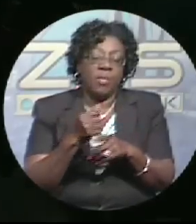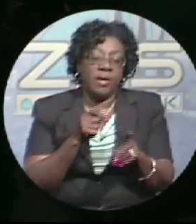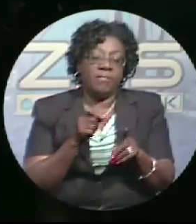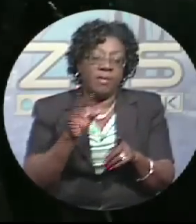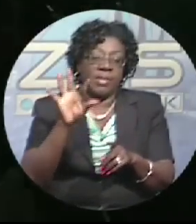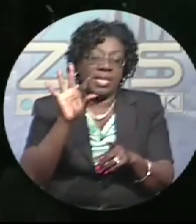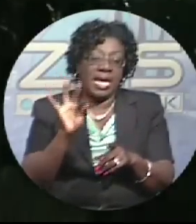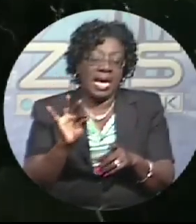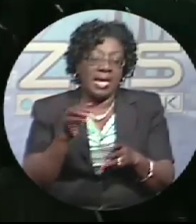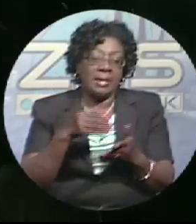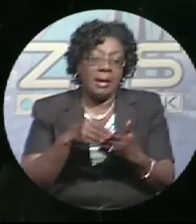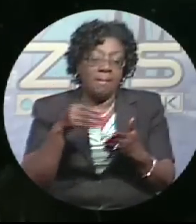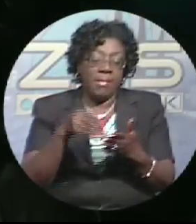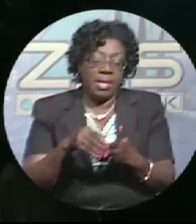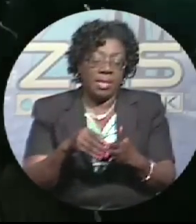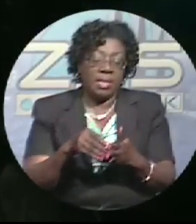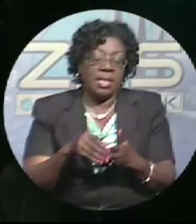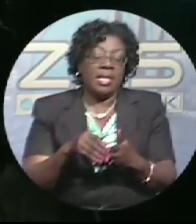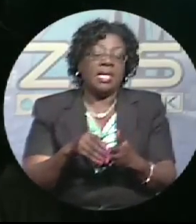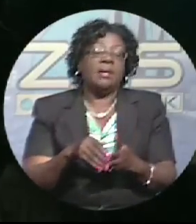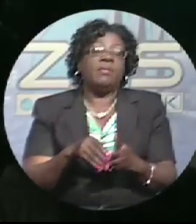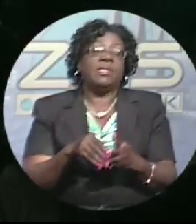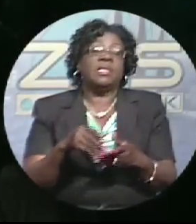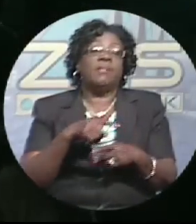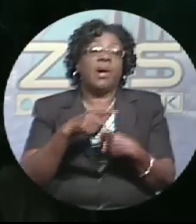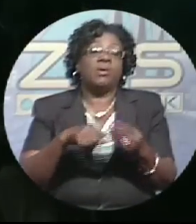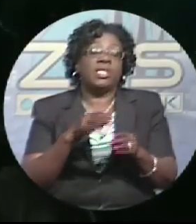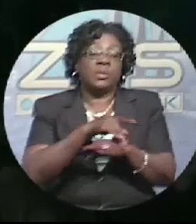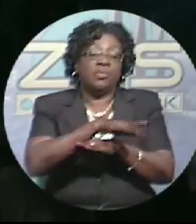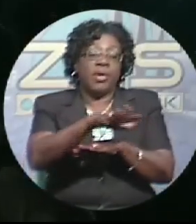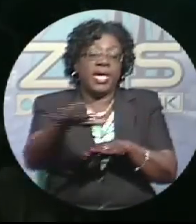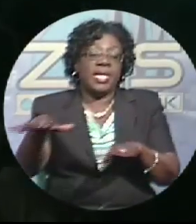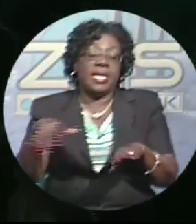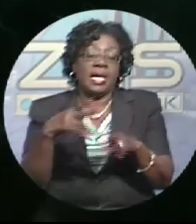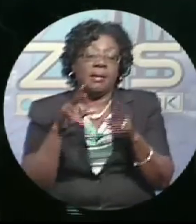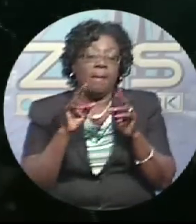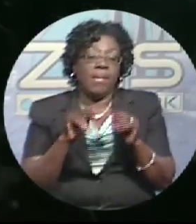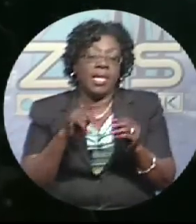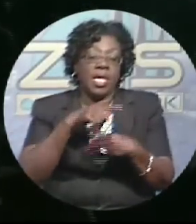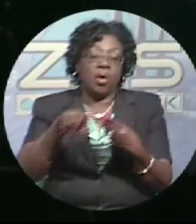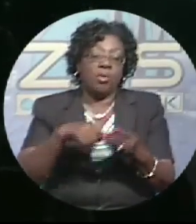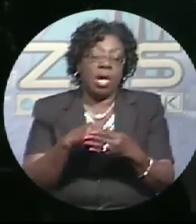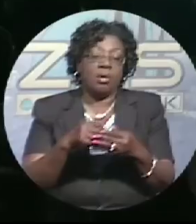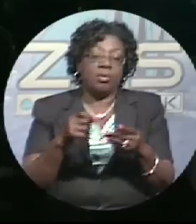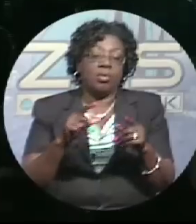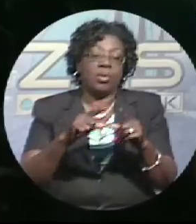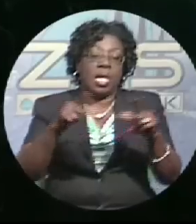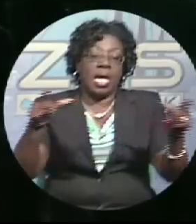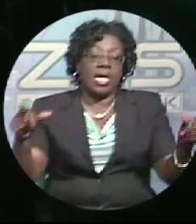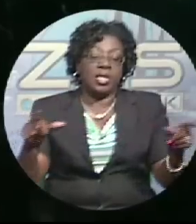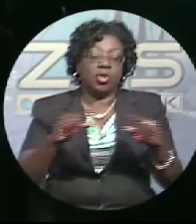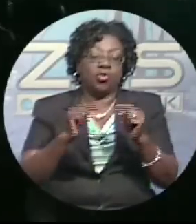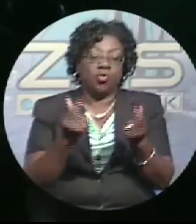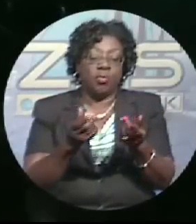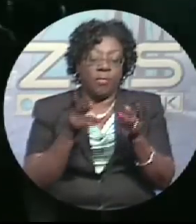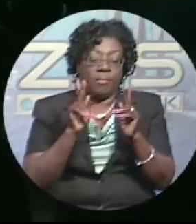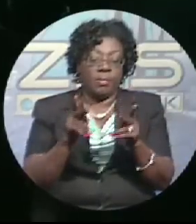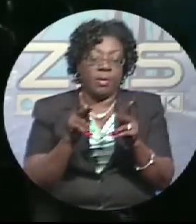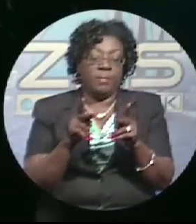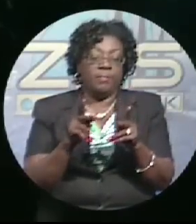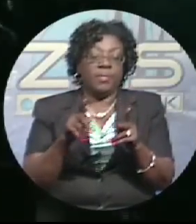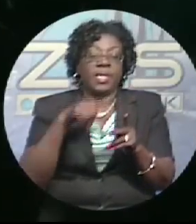that money around to the broadest number of people. The foreign integration of Bahamas Junkanoo Carnival, he says,